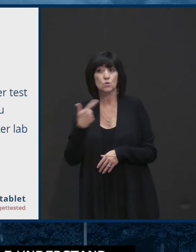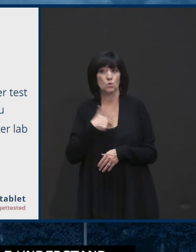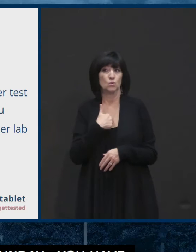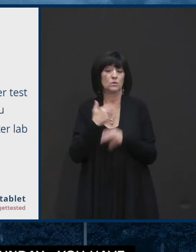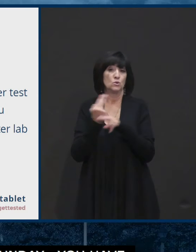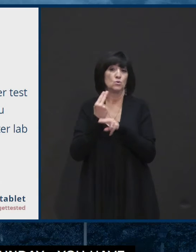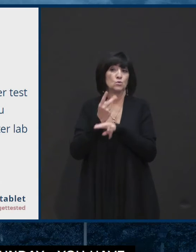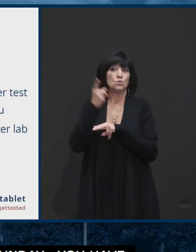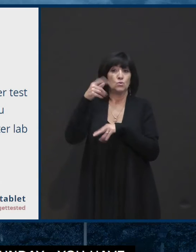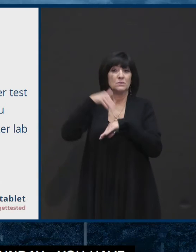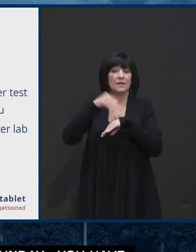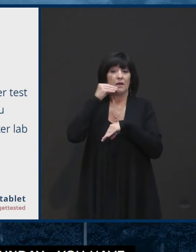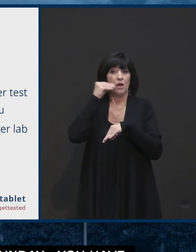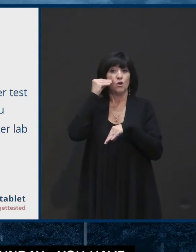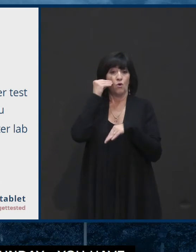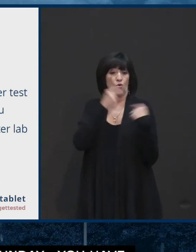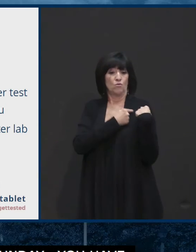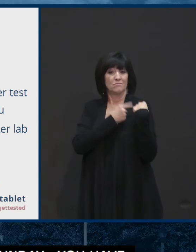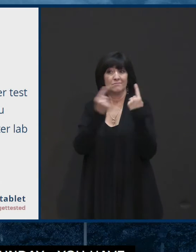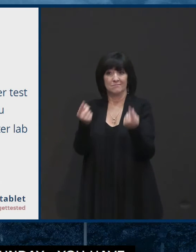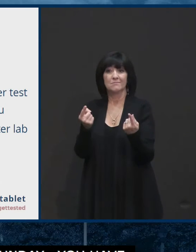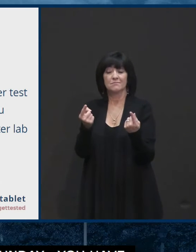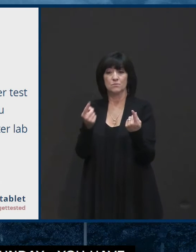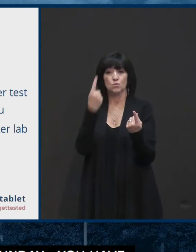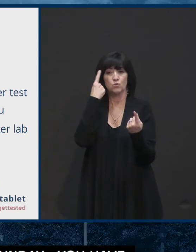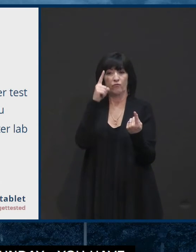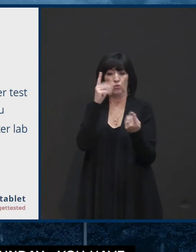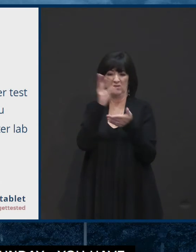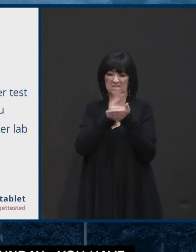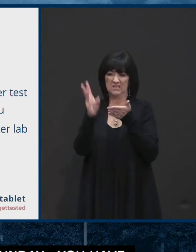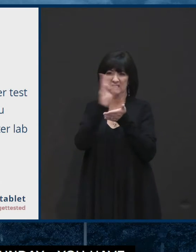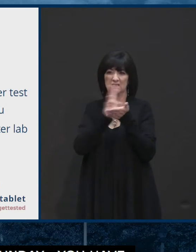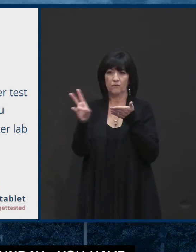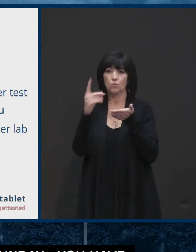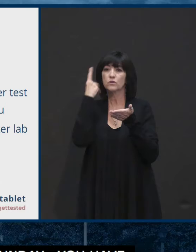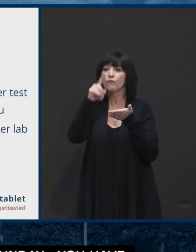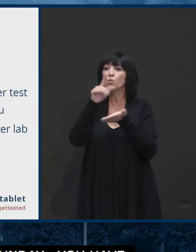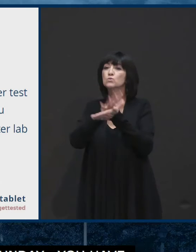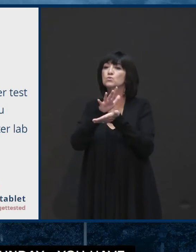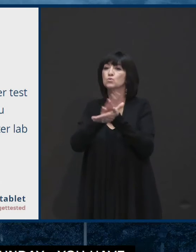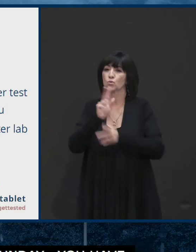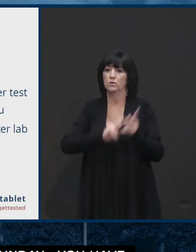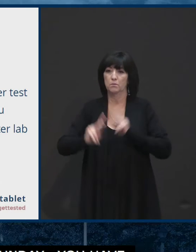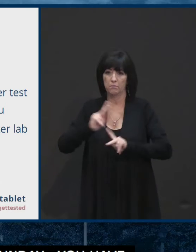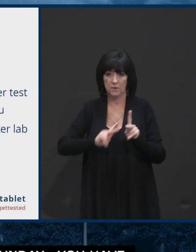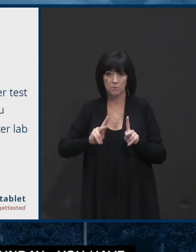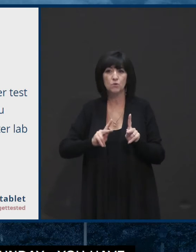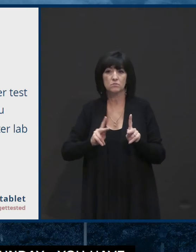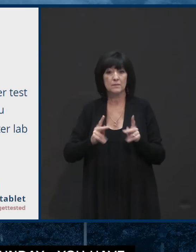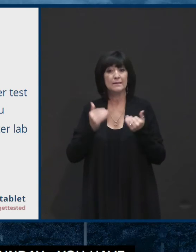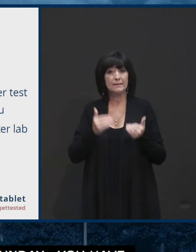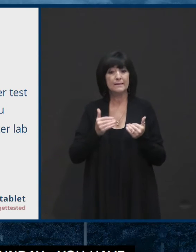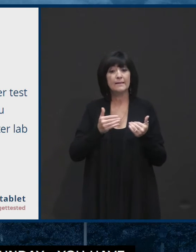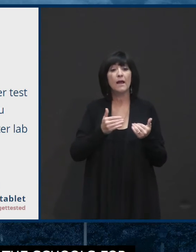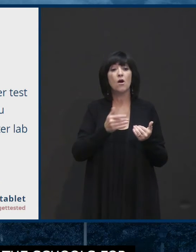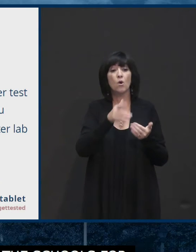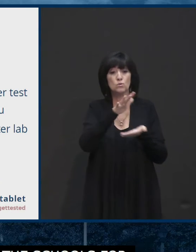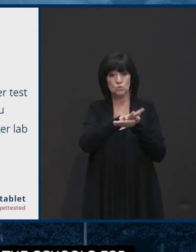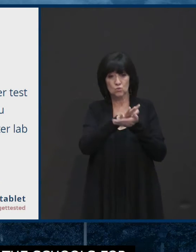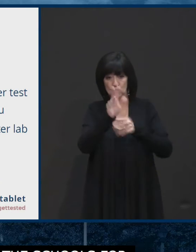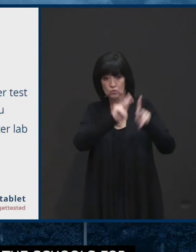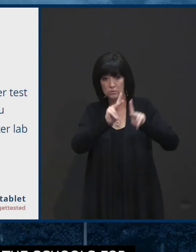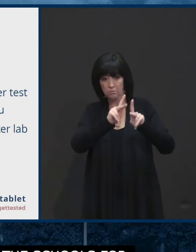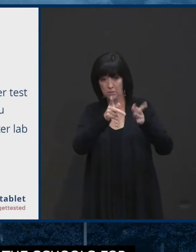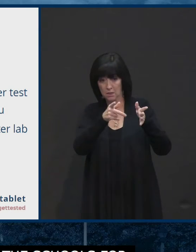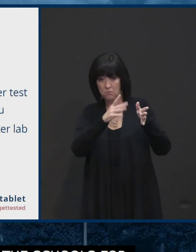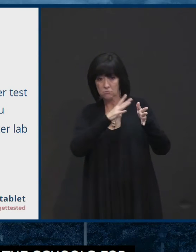for about 6 or 7 weeks now. Very successful. We've opened it up to the public. Have been doing about 4,000 to 5,000 a week